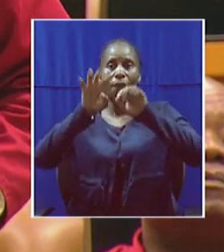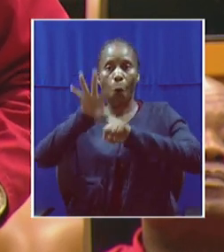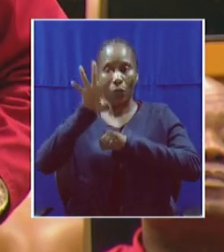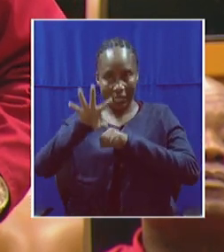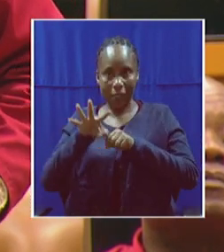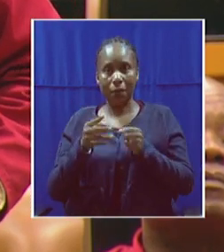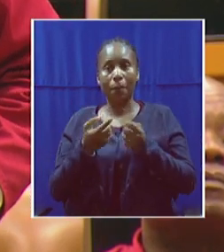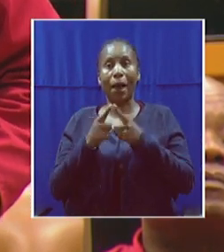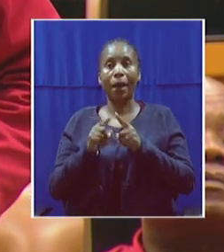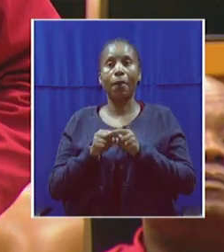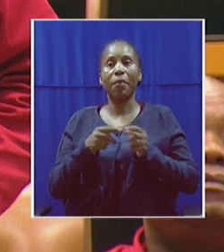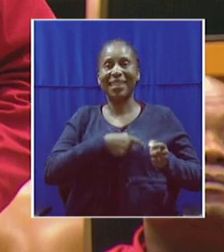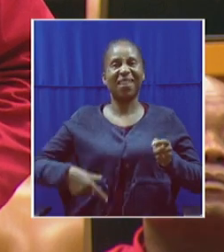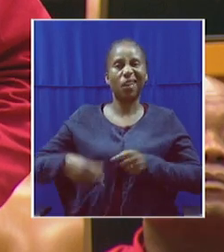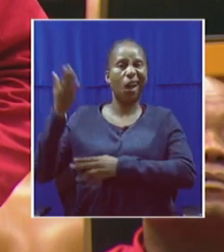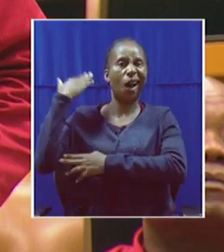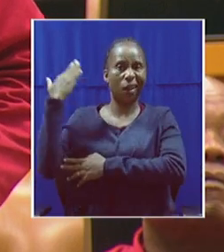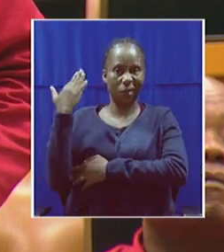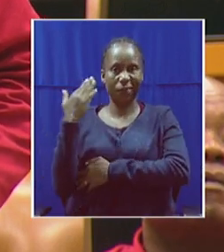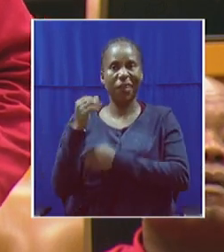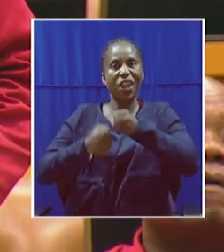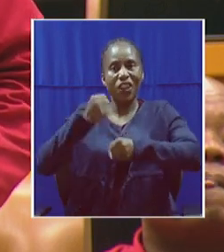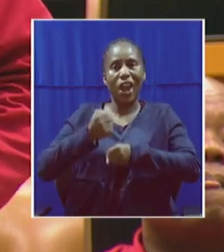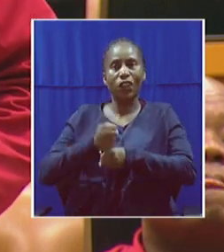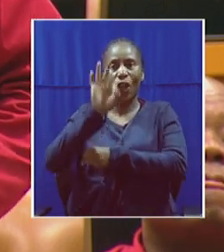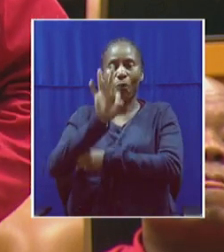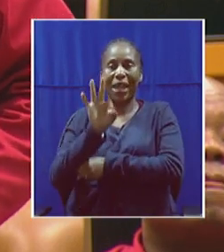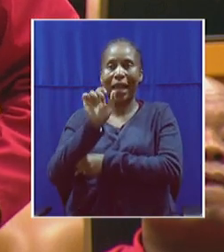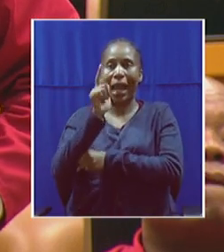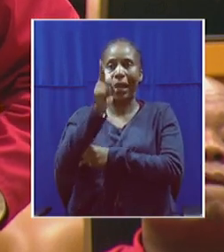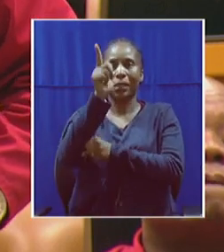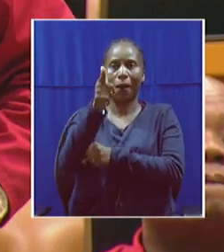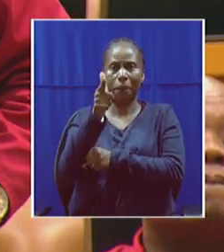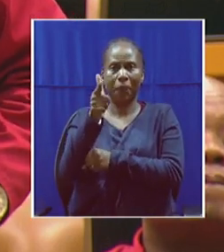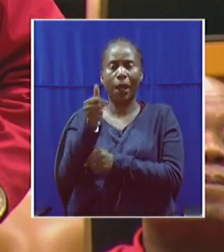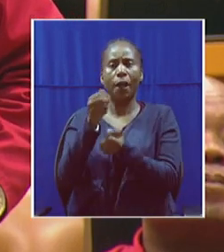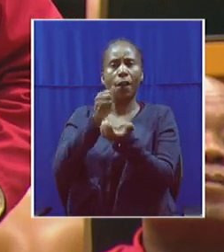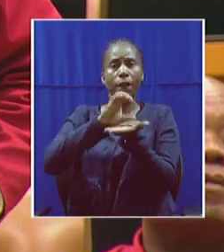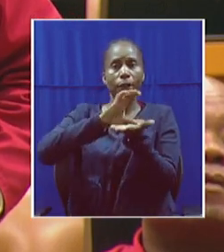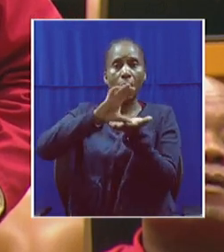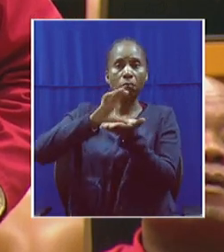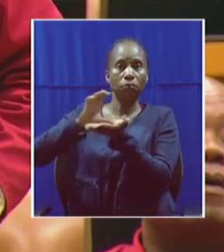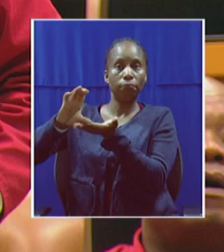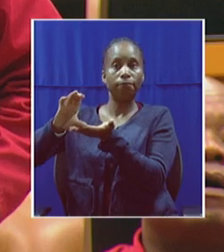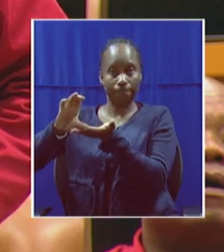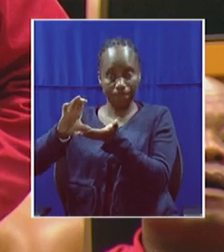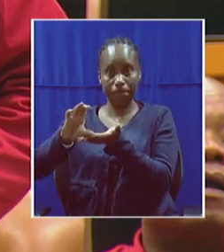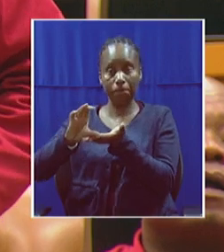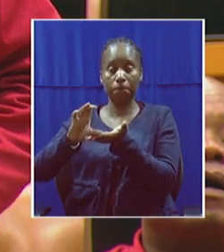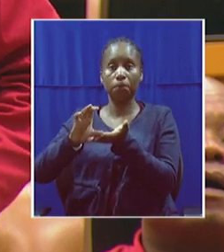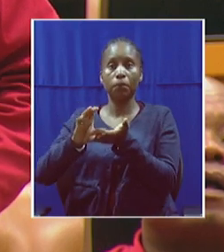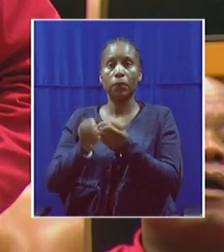years later 3 years later funds for the program were appropriated by the current president